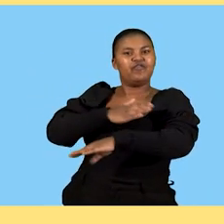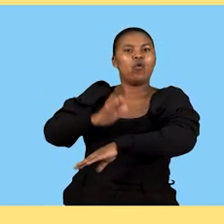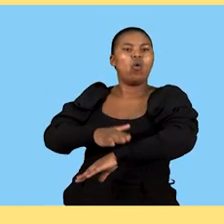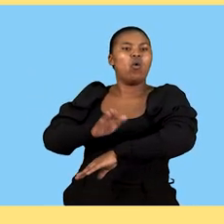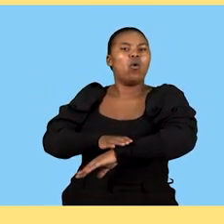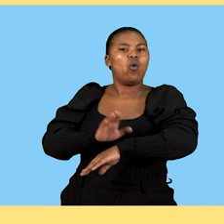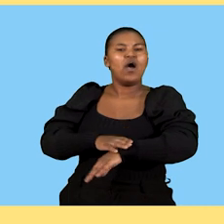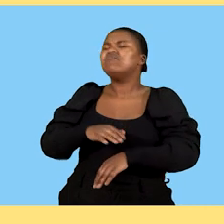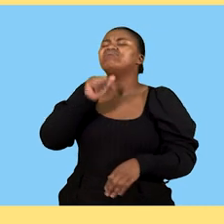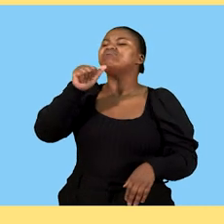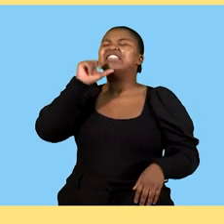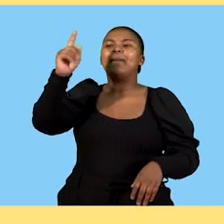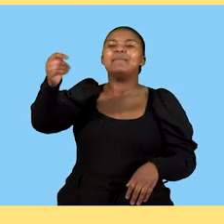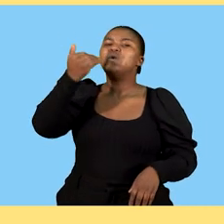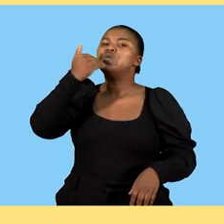comes here as